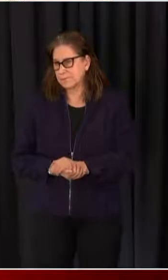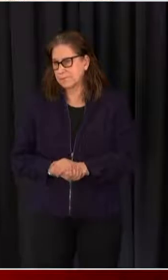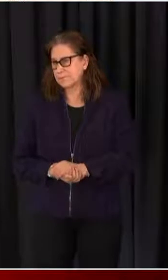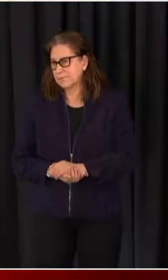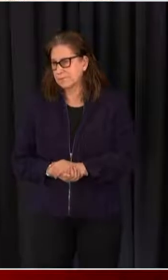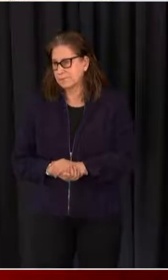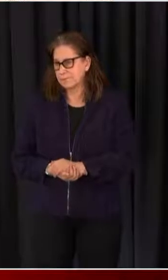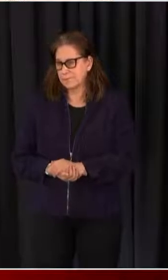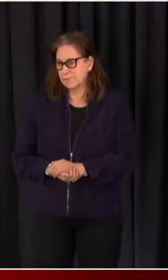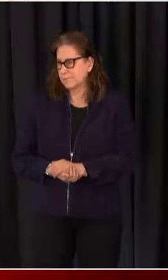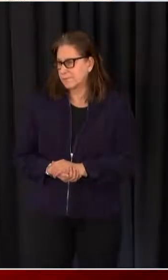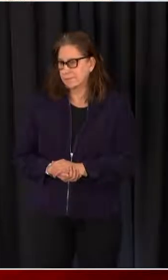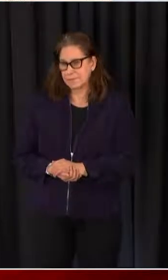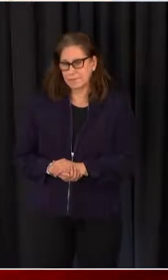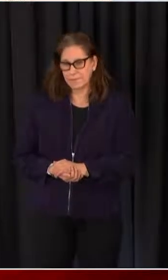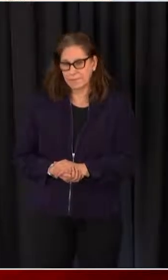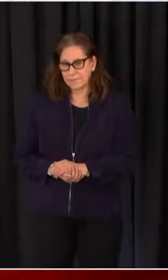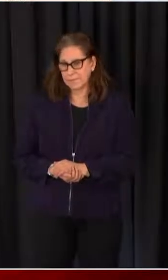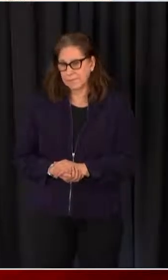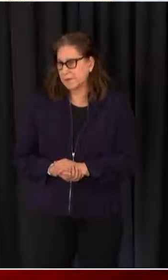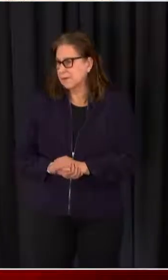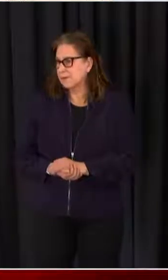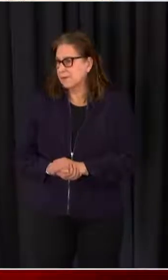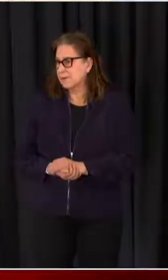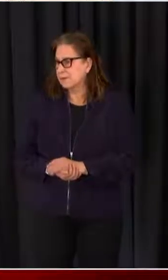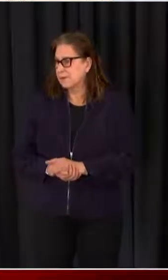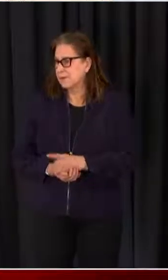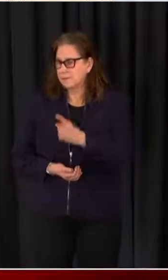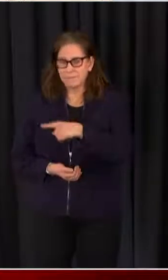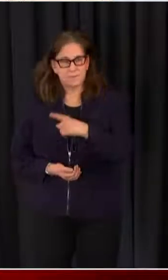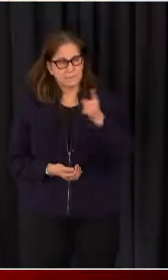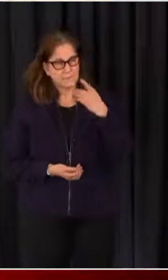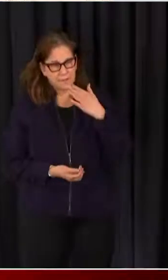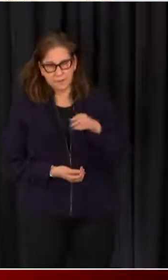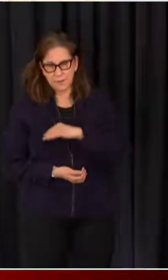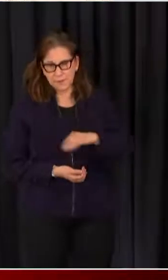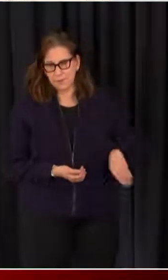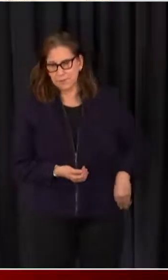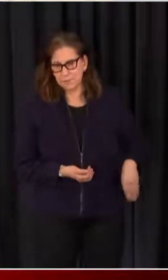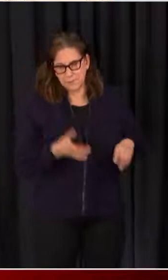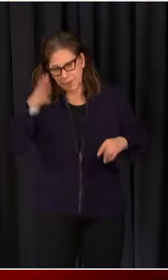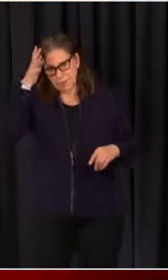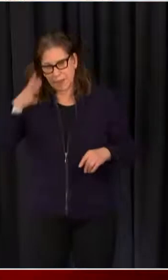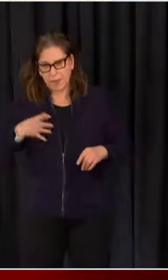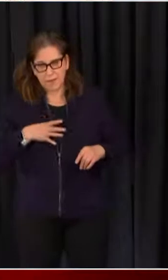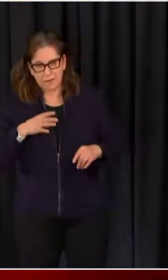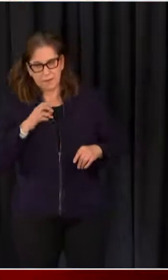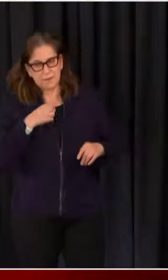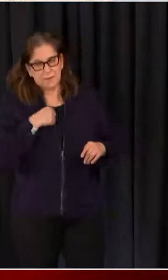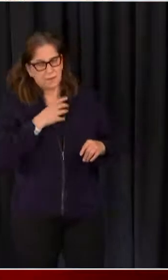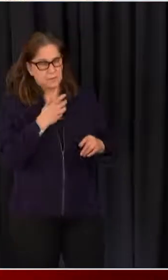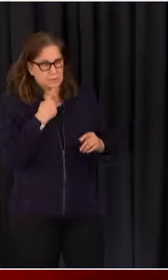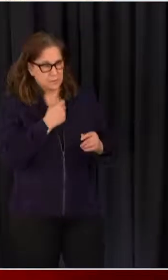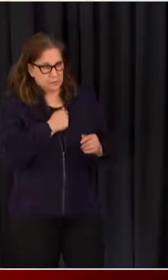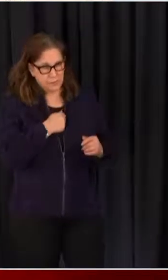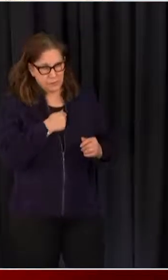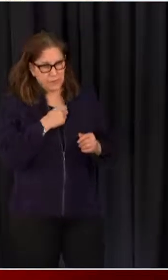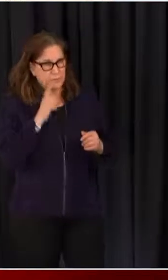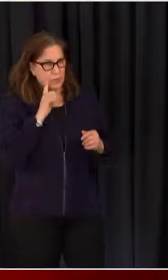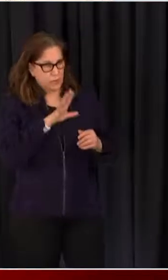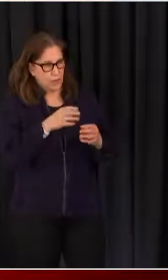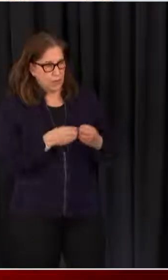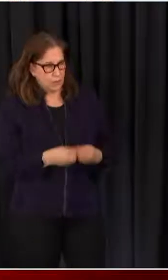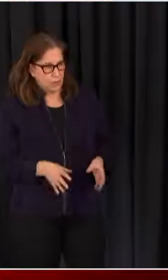Yes. Thanks. Thank you, Mayor. And again, let me share my condolences. Thank you. For your loss. So it sounds